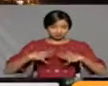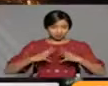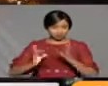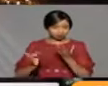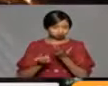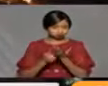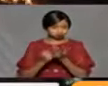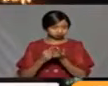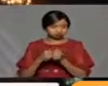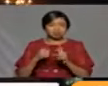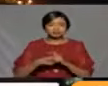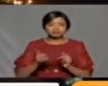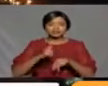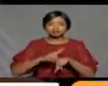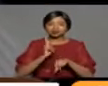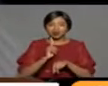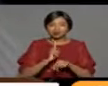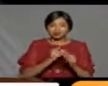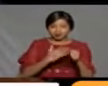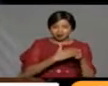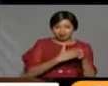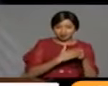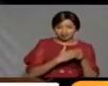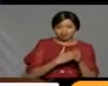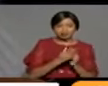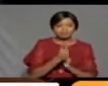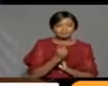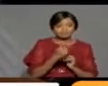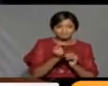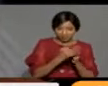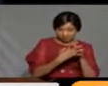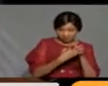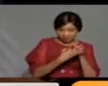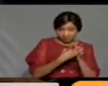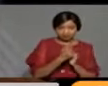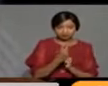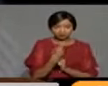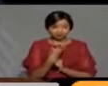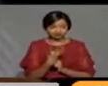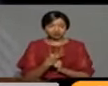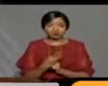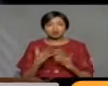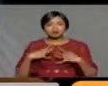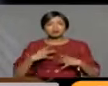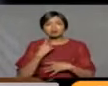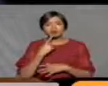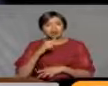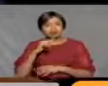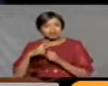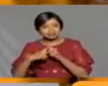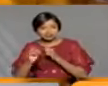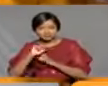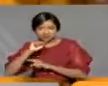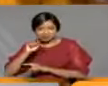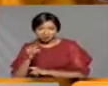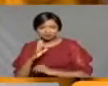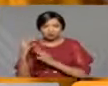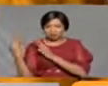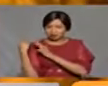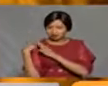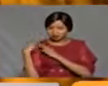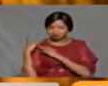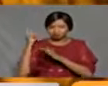of 24th August 2019. The enumerators, about 170,000, including supervisors, whose work is to